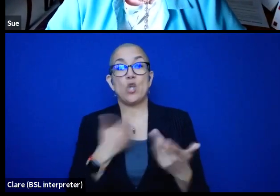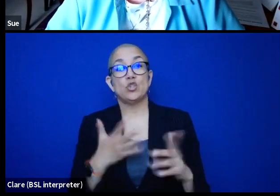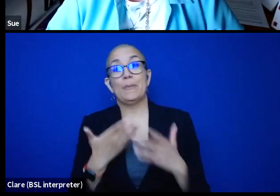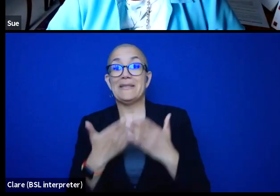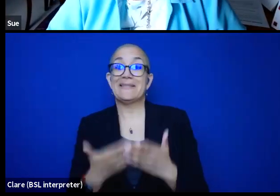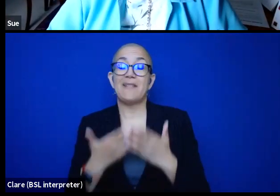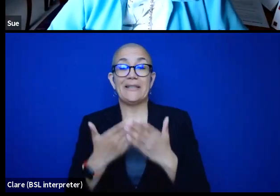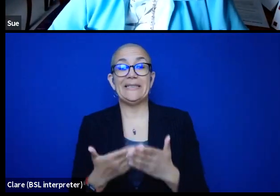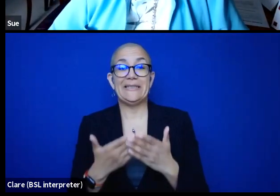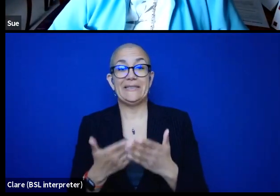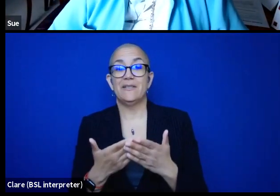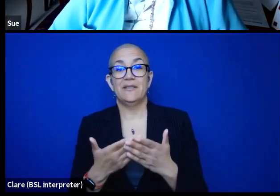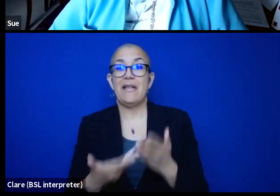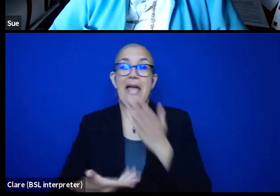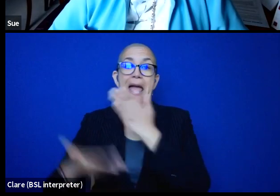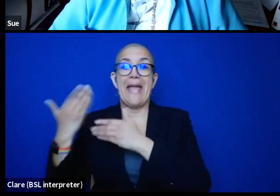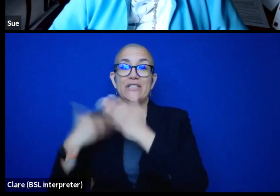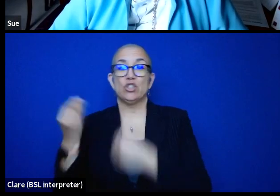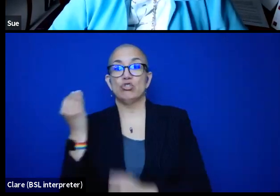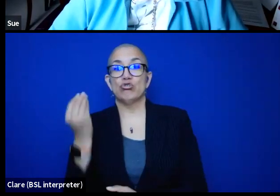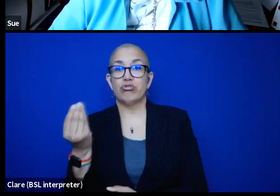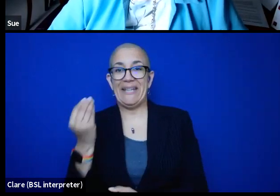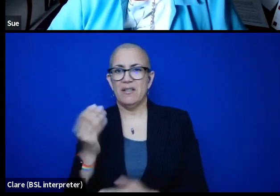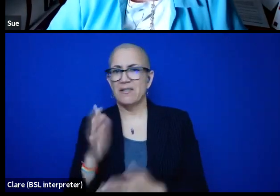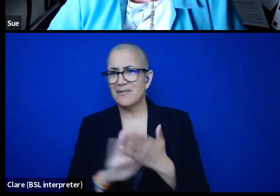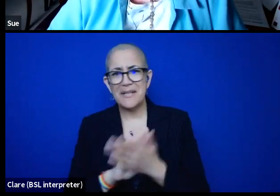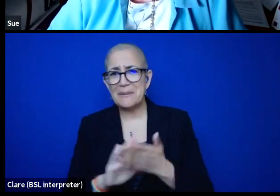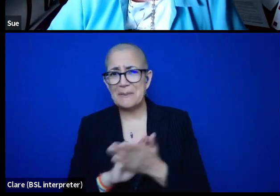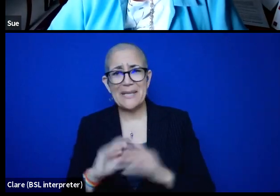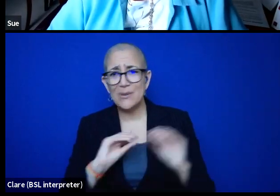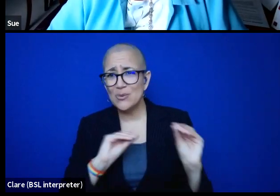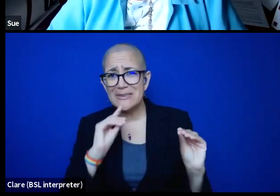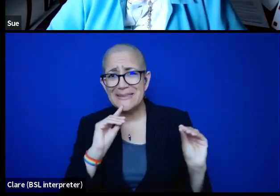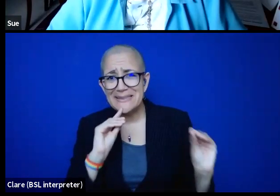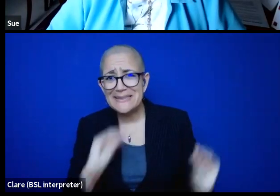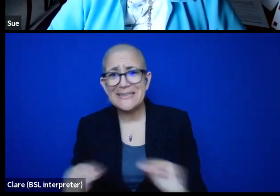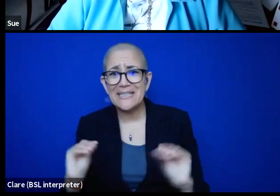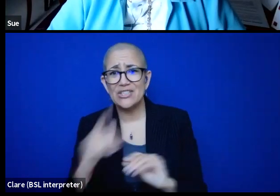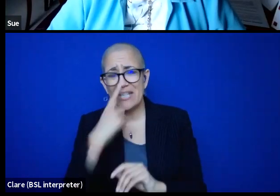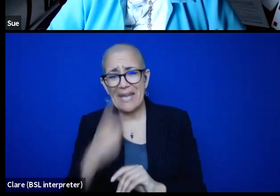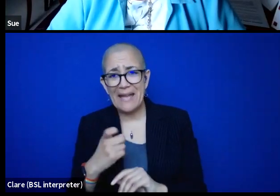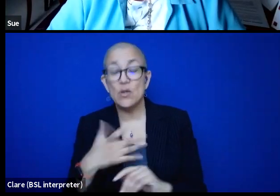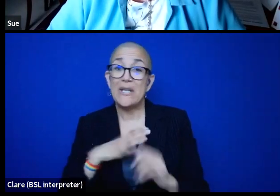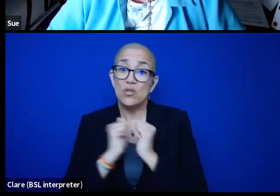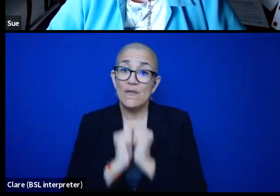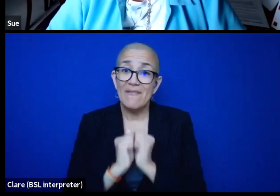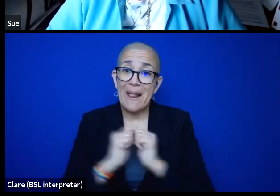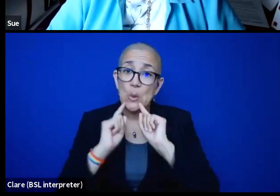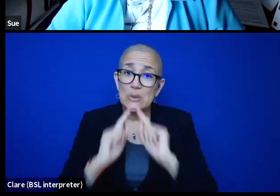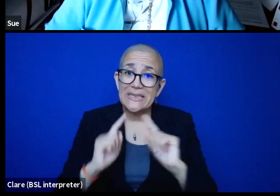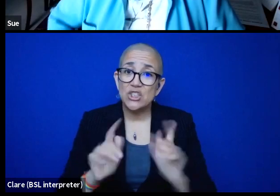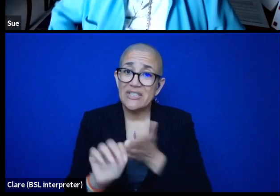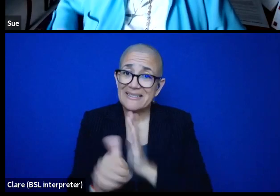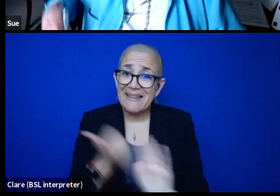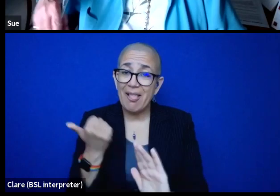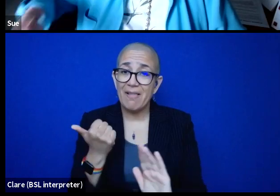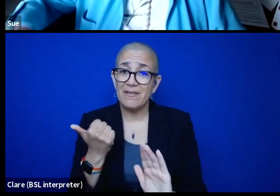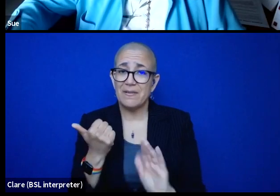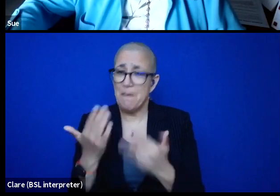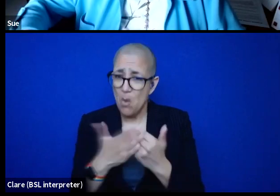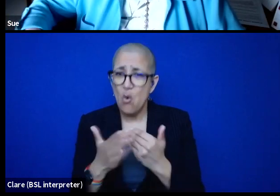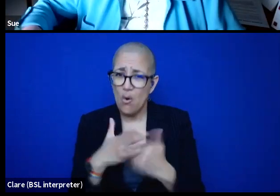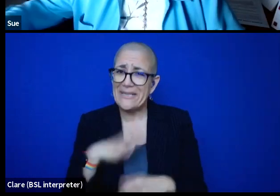know, ancient Greek or something, doesn't mean you can teach. And we've got to value teaching skills far more. And, you